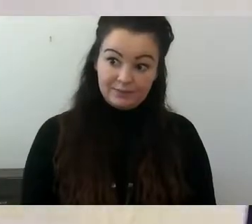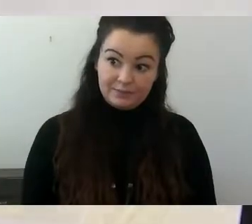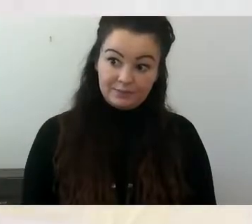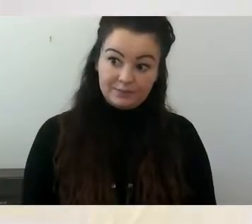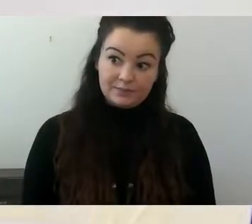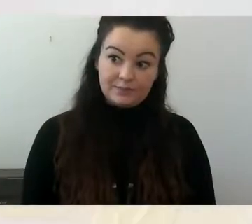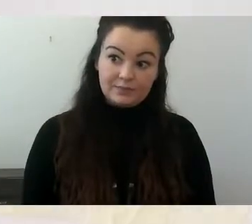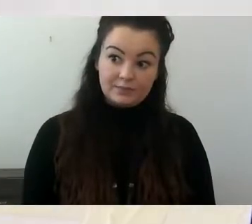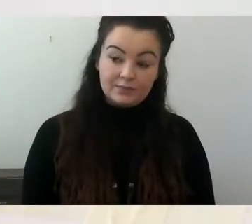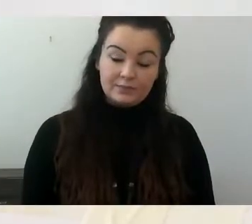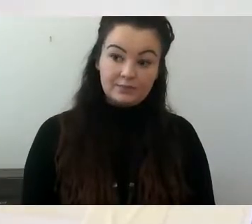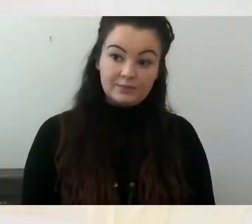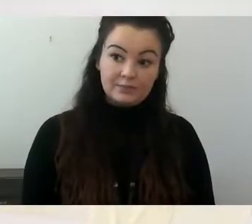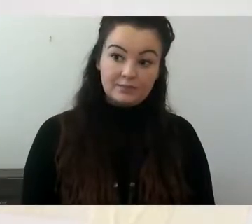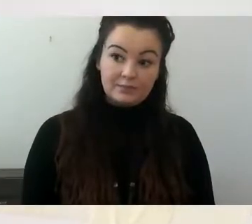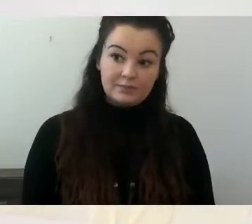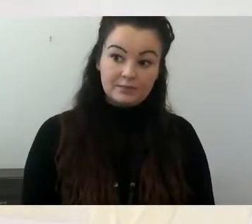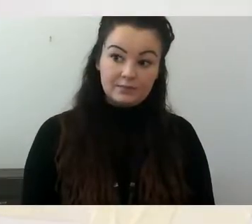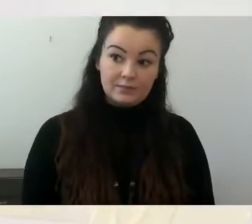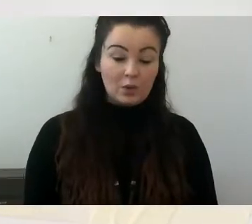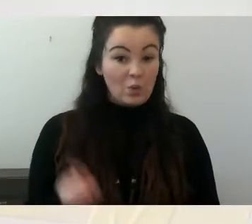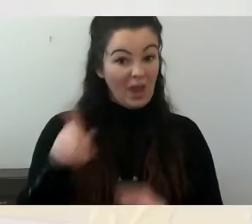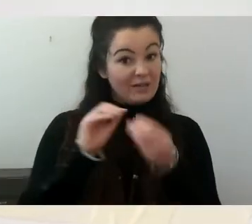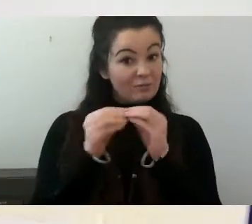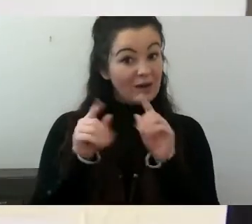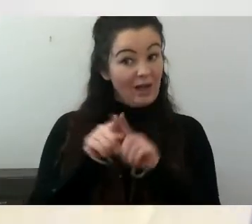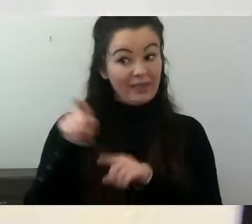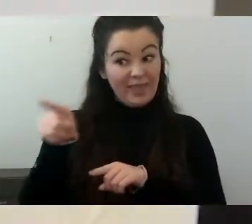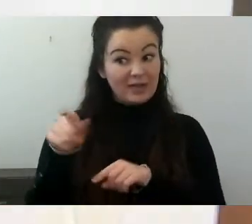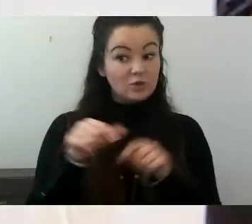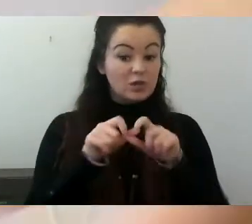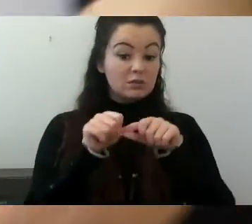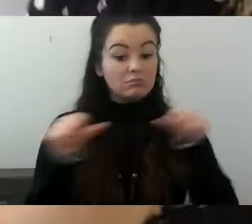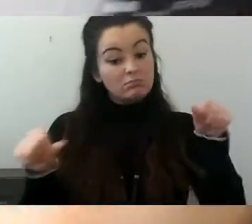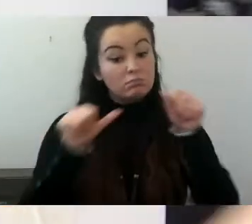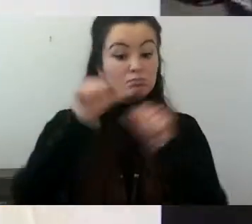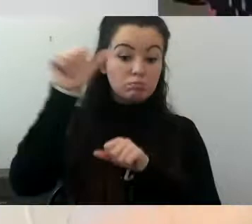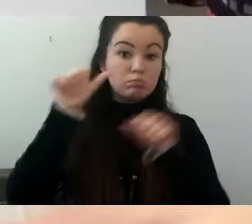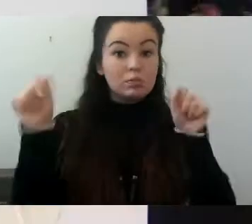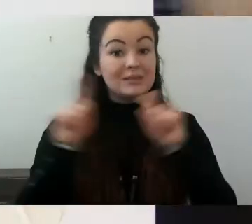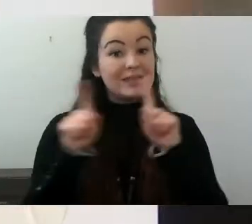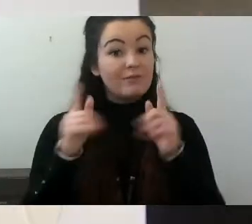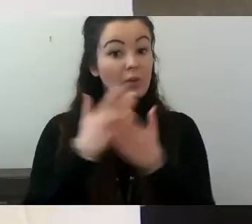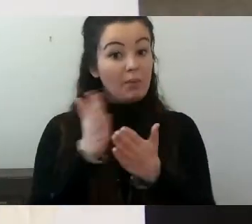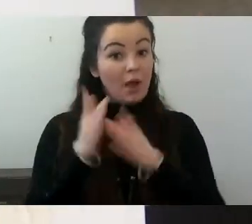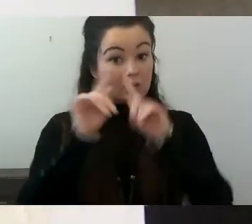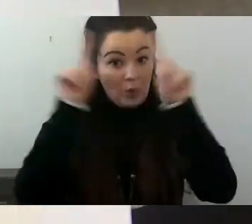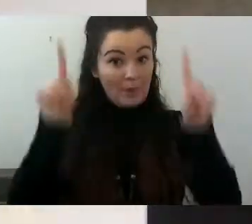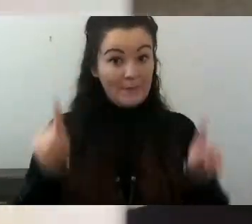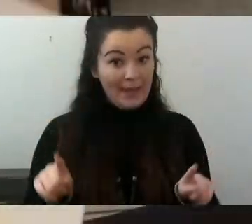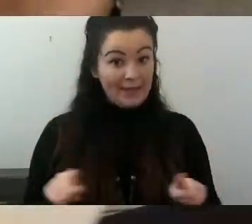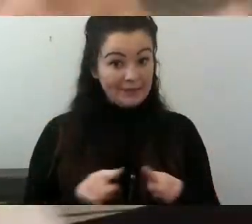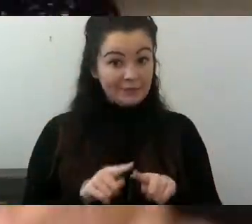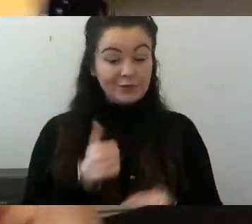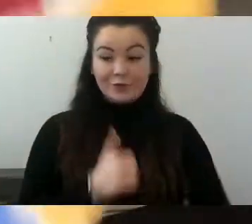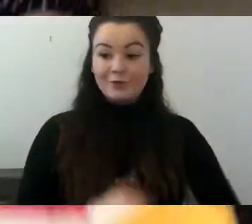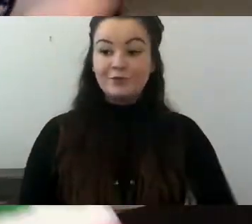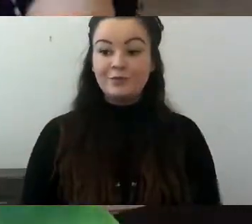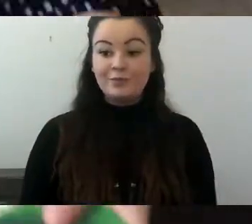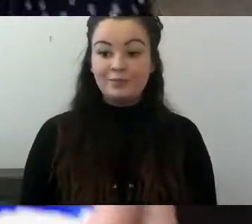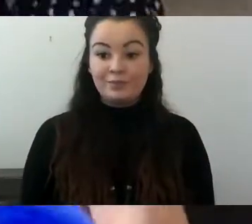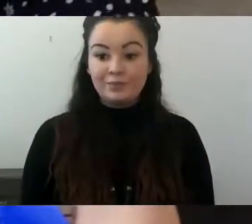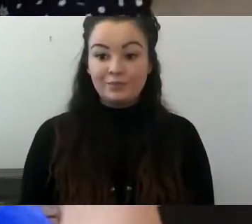There we go. So you can do something like that with me. So just masking off parts of the page to